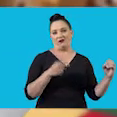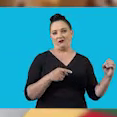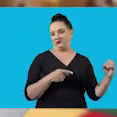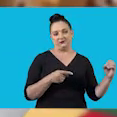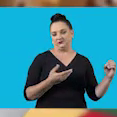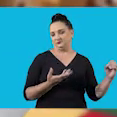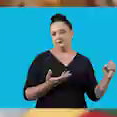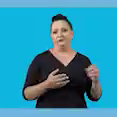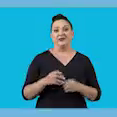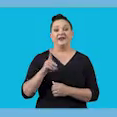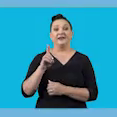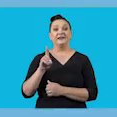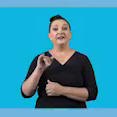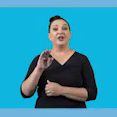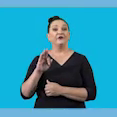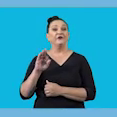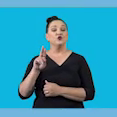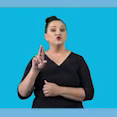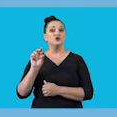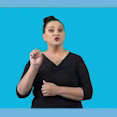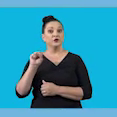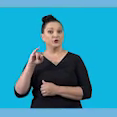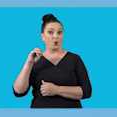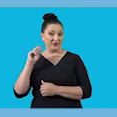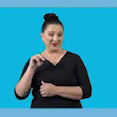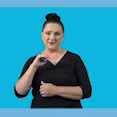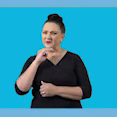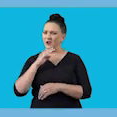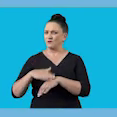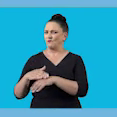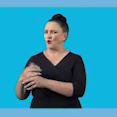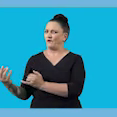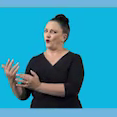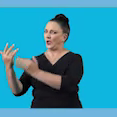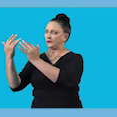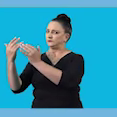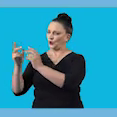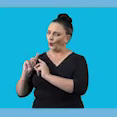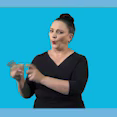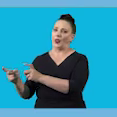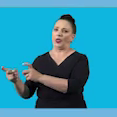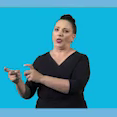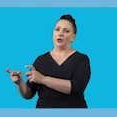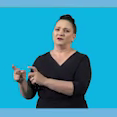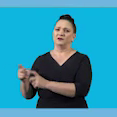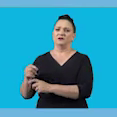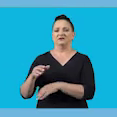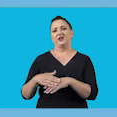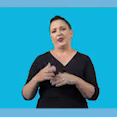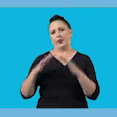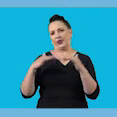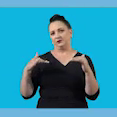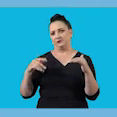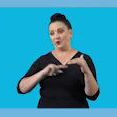diffuse. Diffusion occurs more quickly in gases than in liquids. Why does that